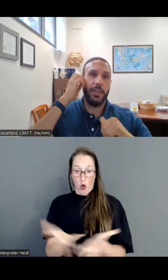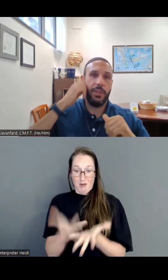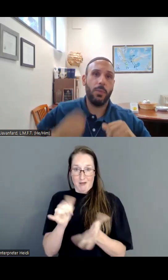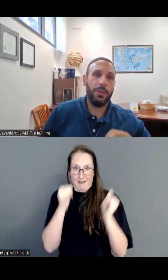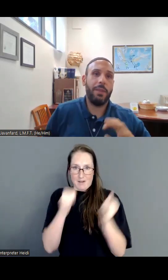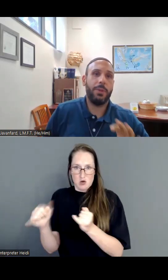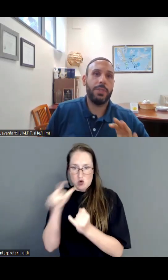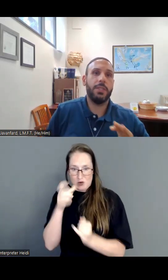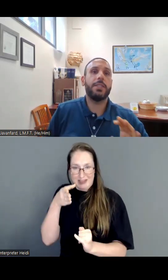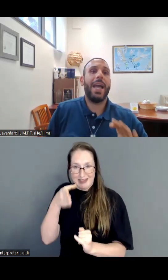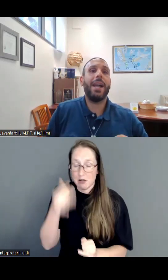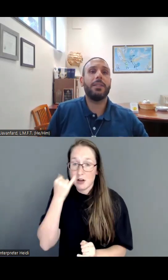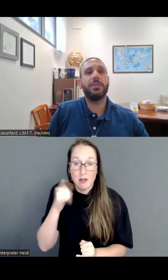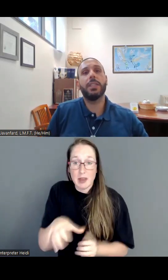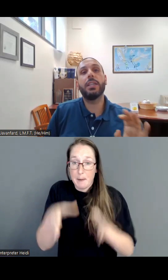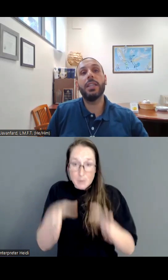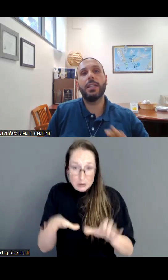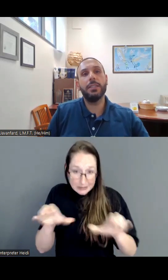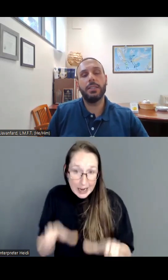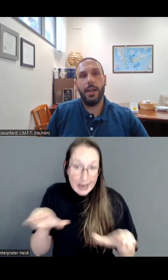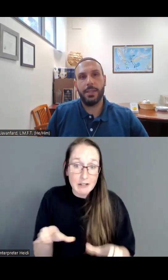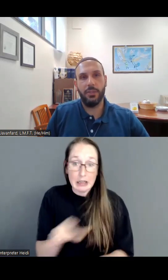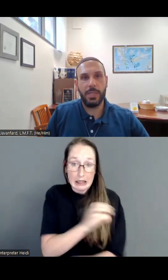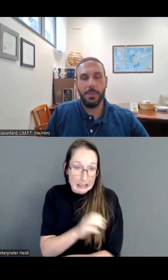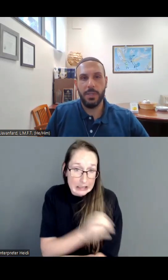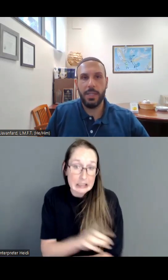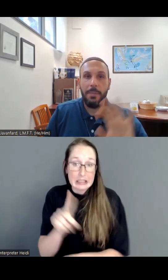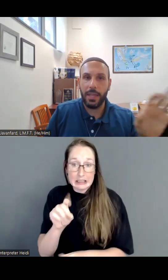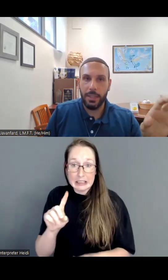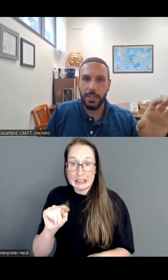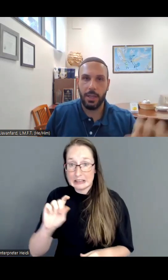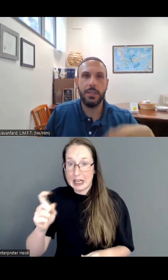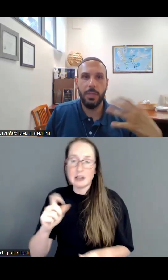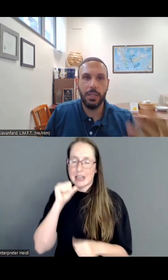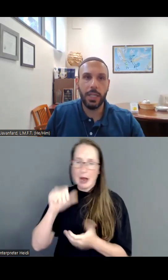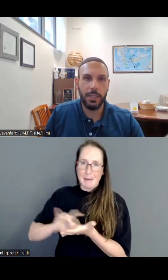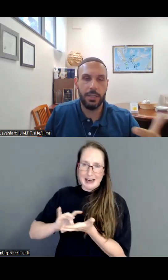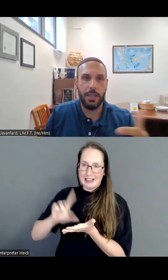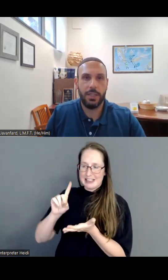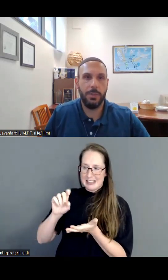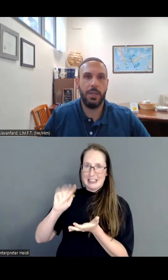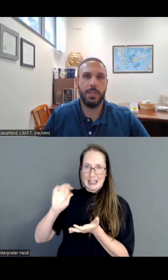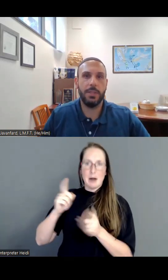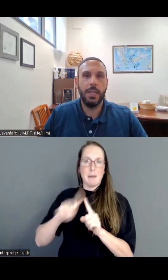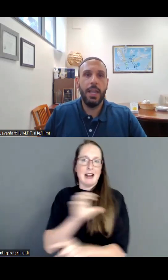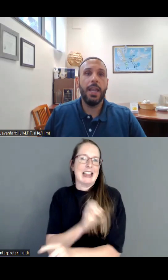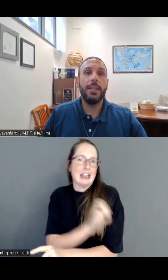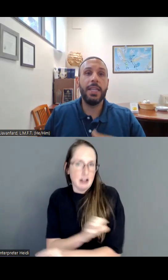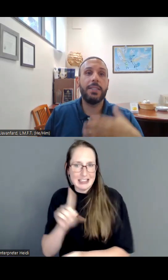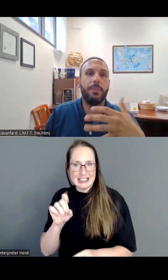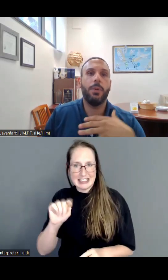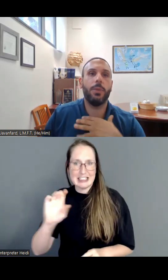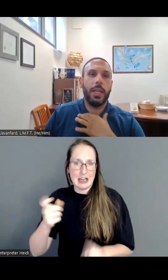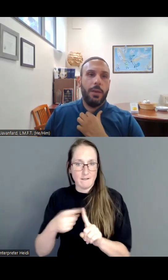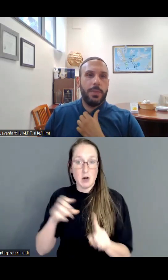in front of them, whether that person is actively clinically detoxing from a substance, not medically detoxing, but clinically detoxing from a substance,